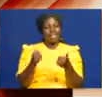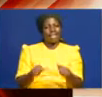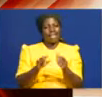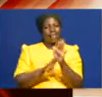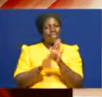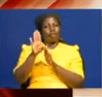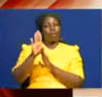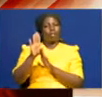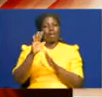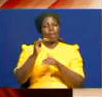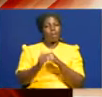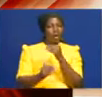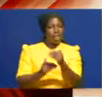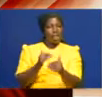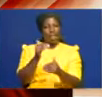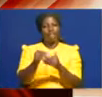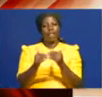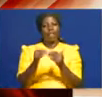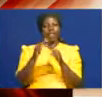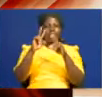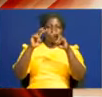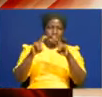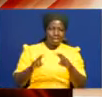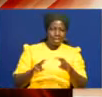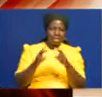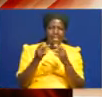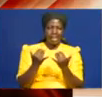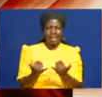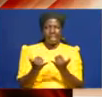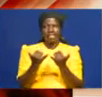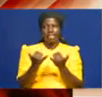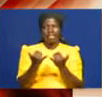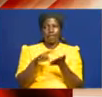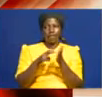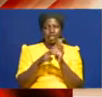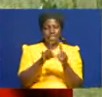current projects, and launch new ones as sanctioned by the people.